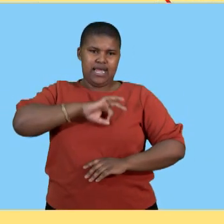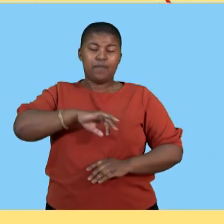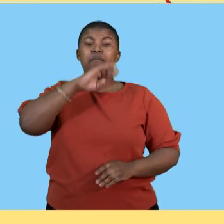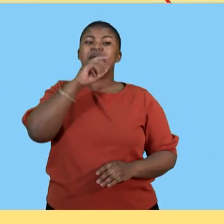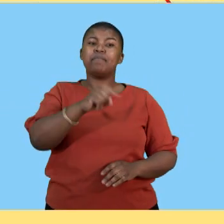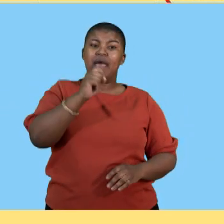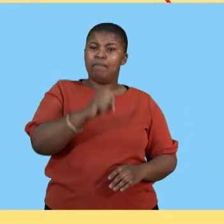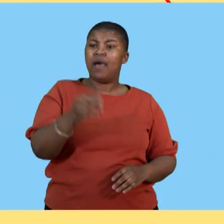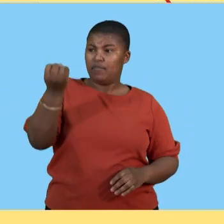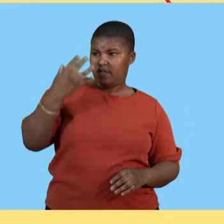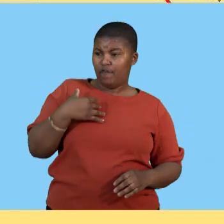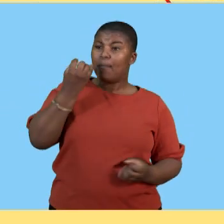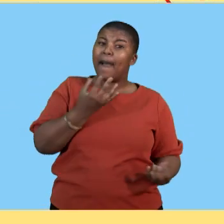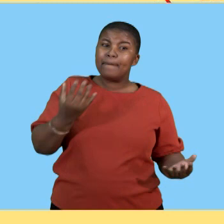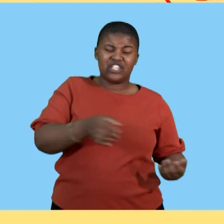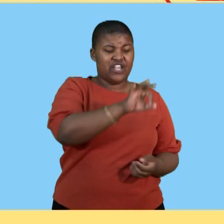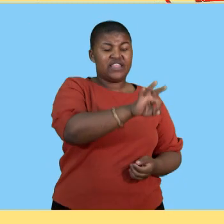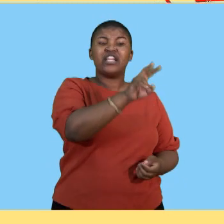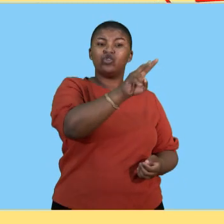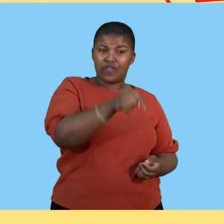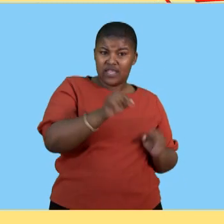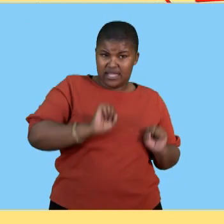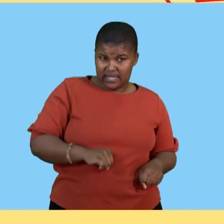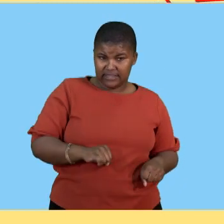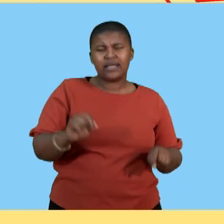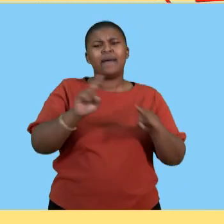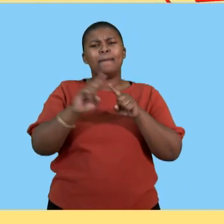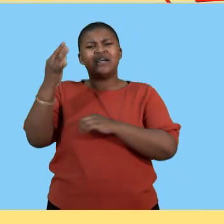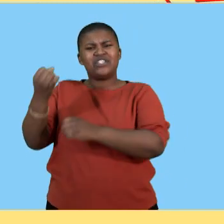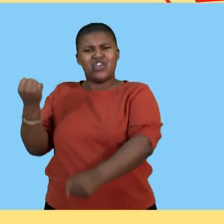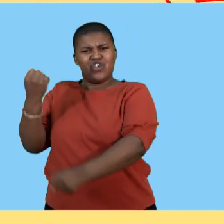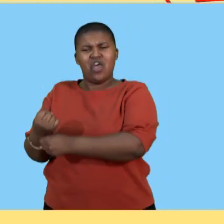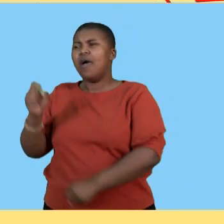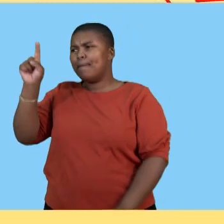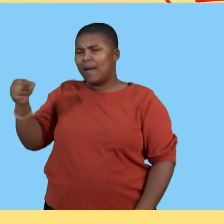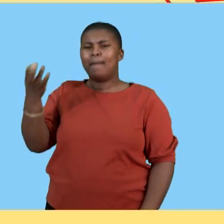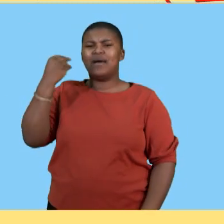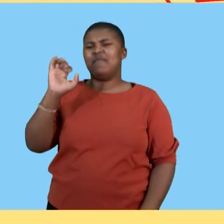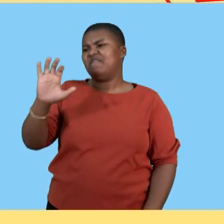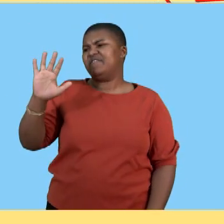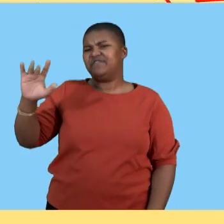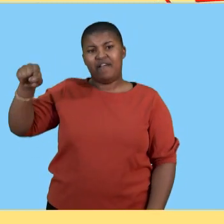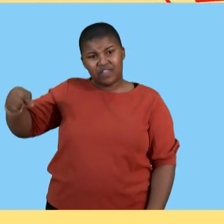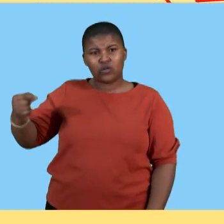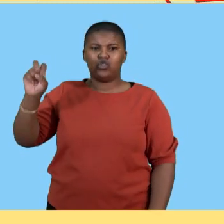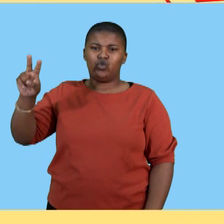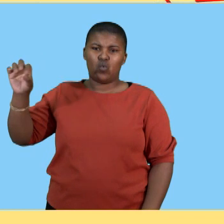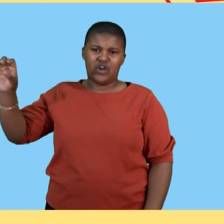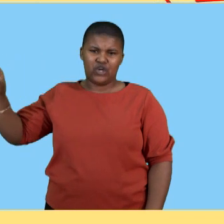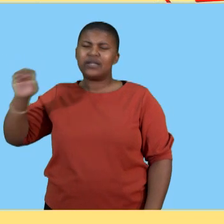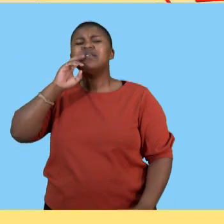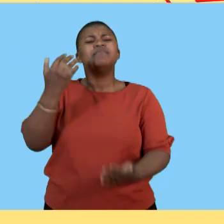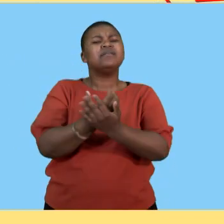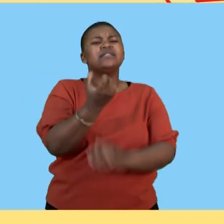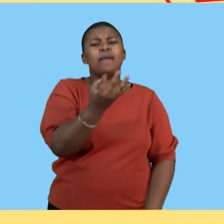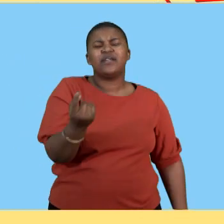amount in the list of balances is 32. Yet for the year we are supposed to get 55,200. That is